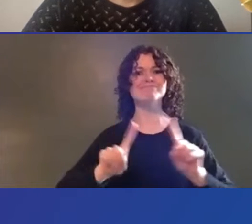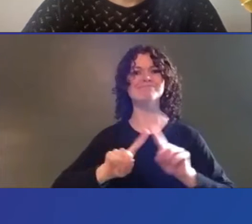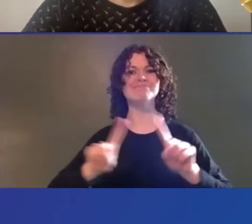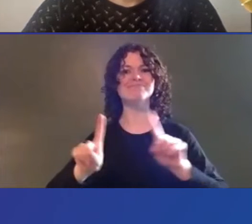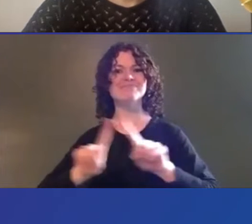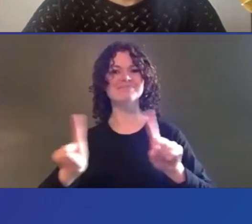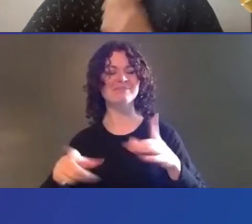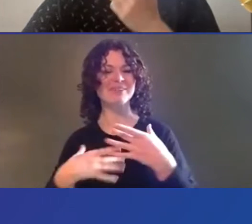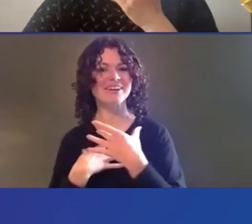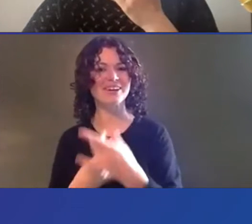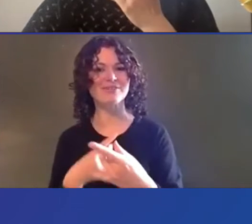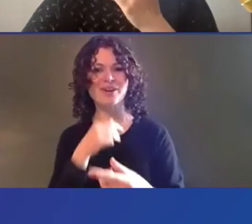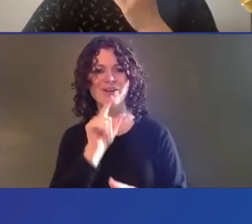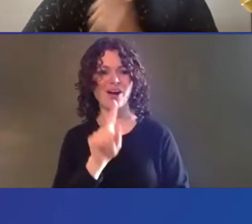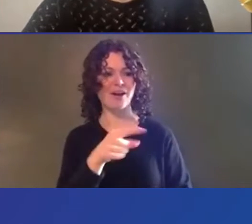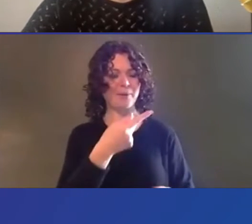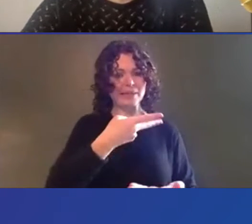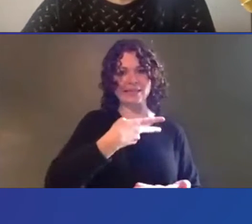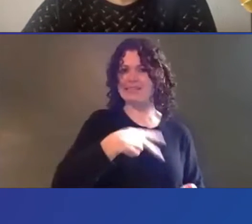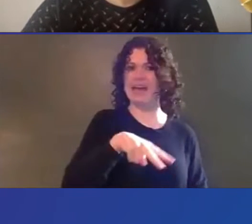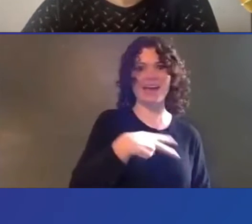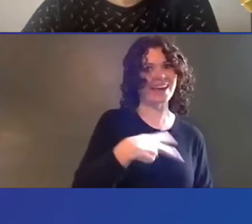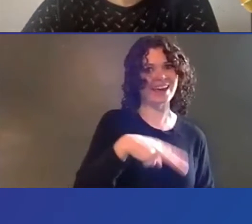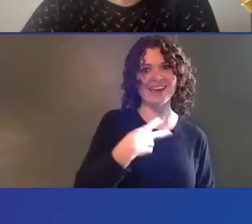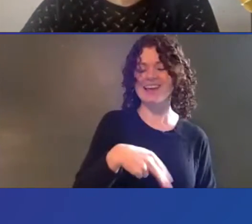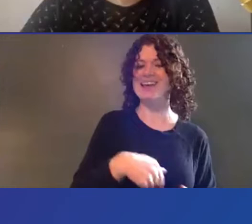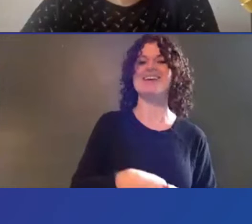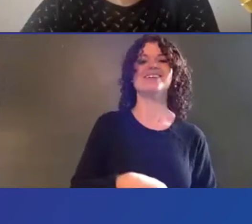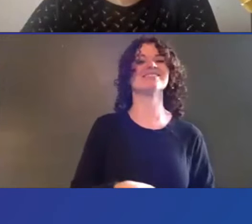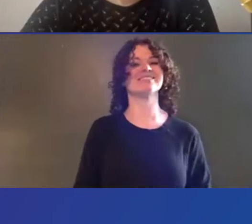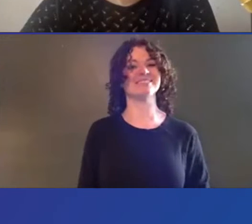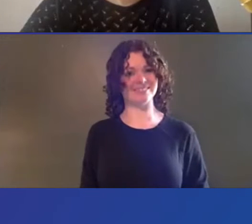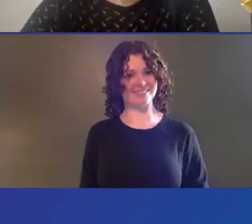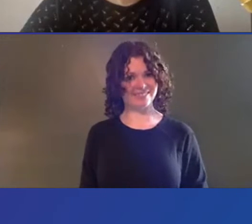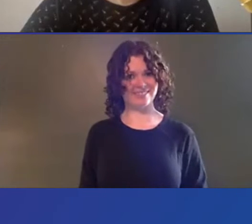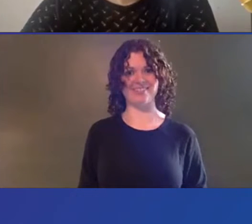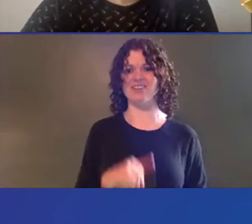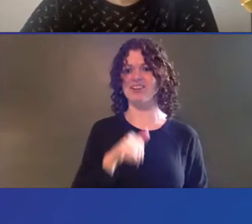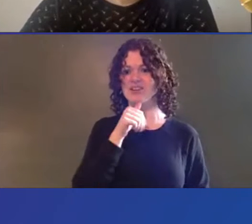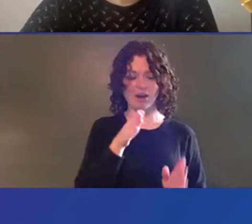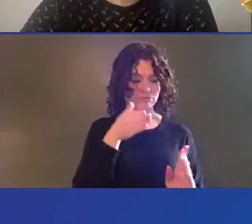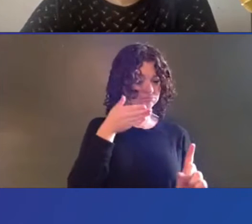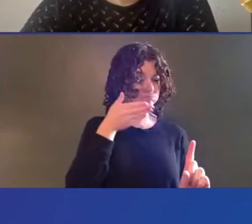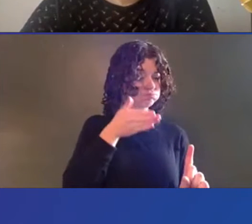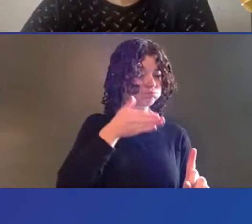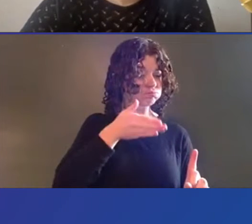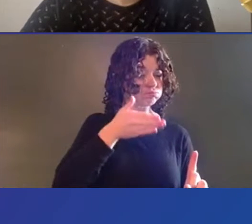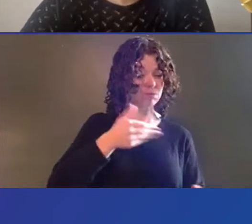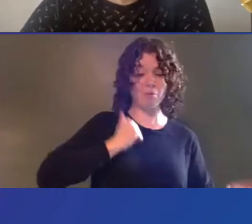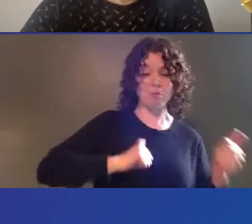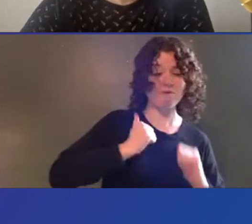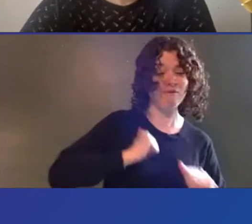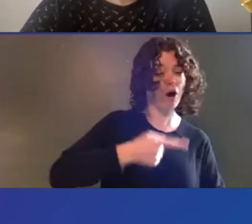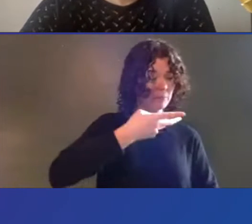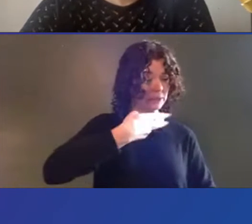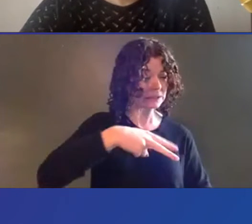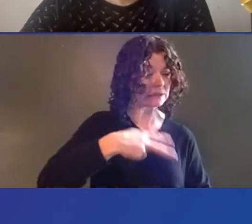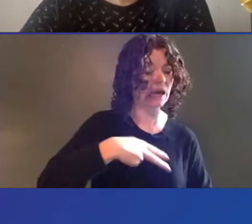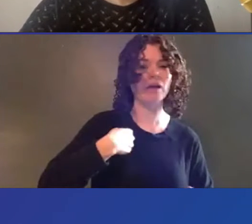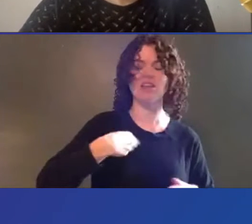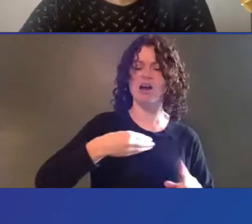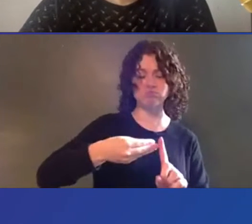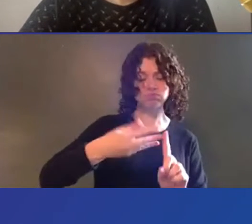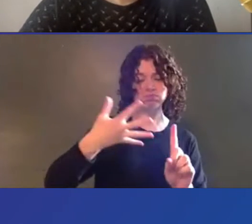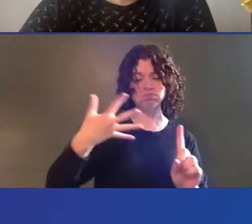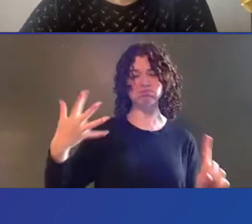many things that you are interested in that are not solely dance and solely about performance and solely about being on a stage. It's